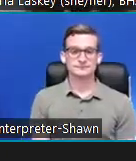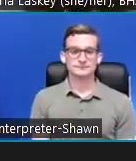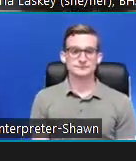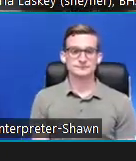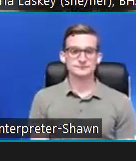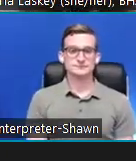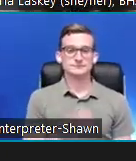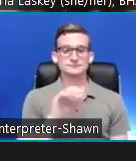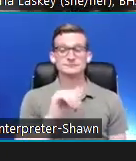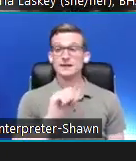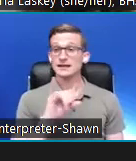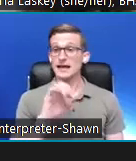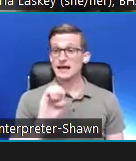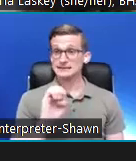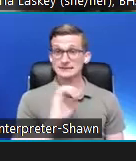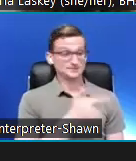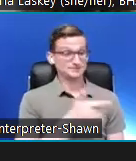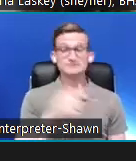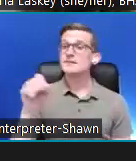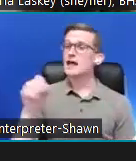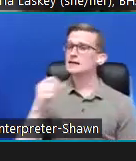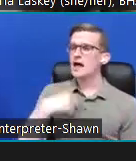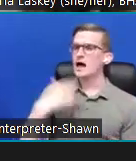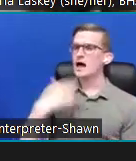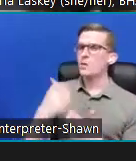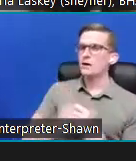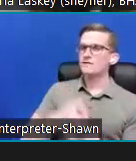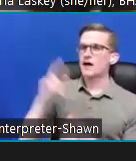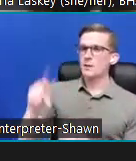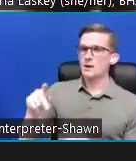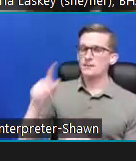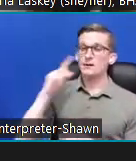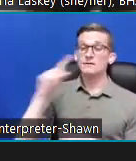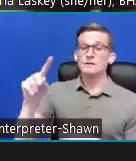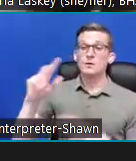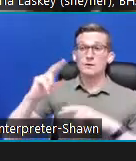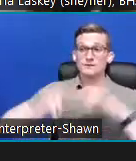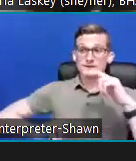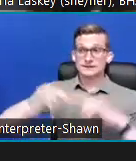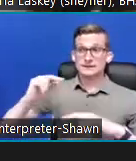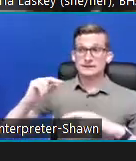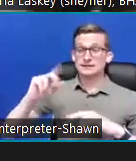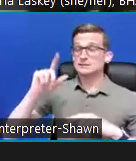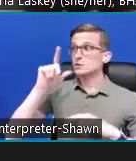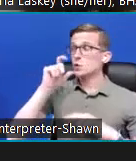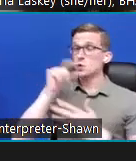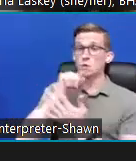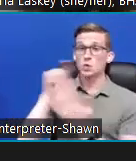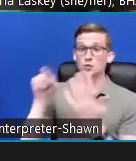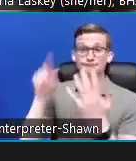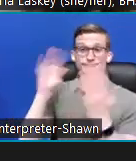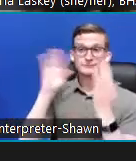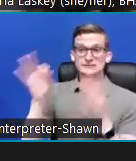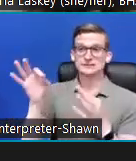Cassie, yes. Yes, I'd love to follow up. So for facilities who choose not